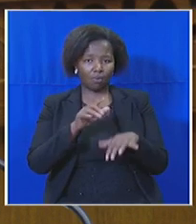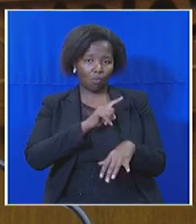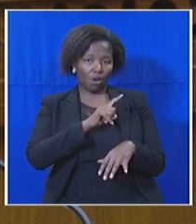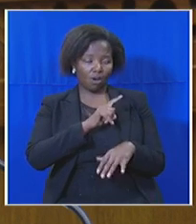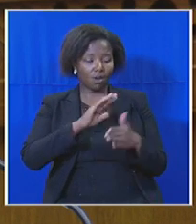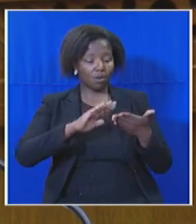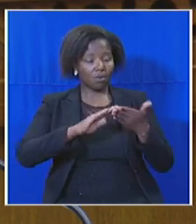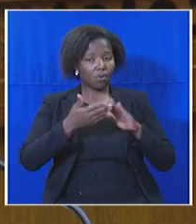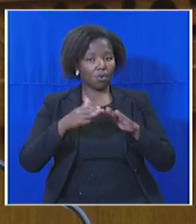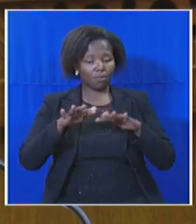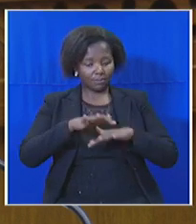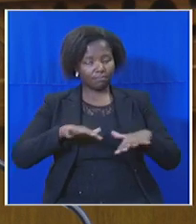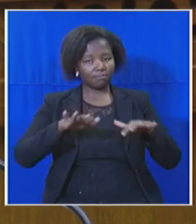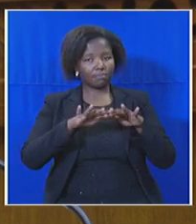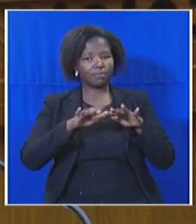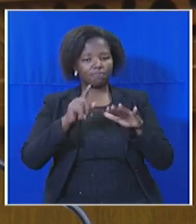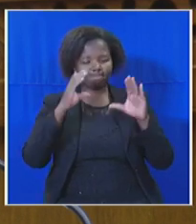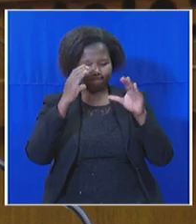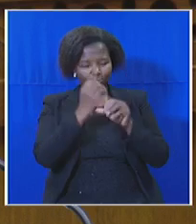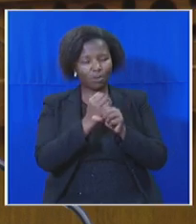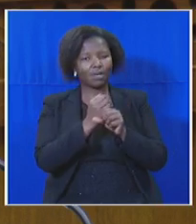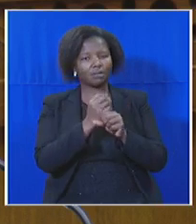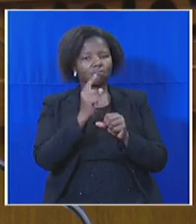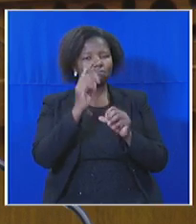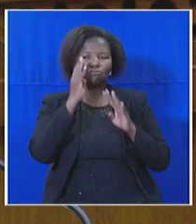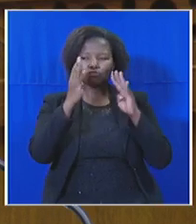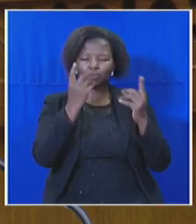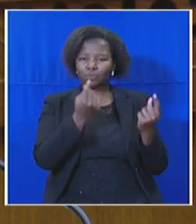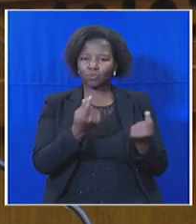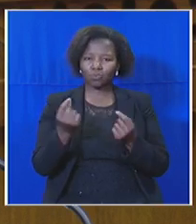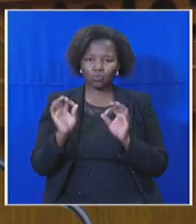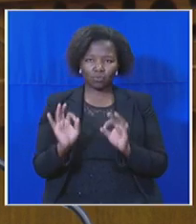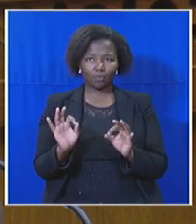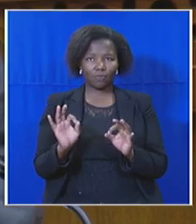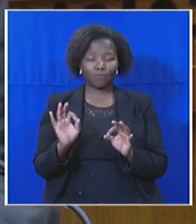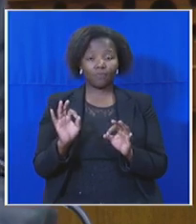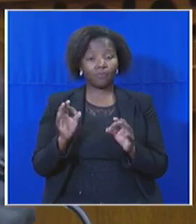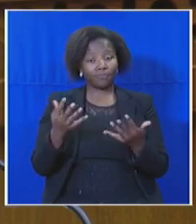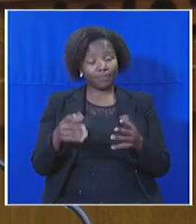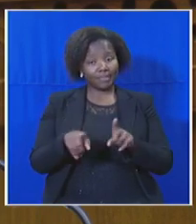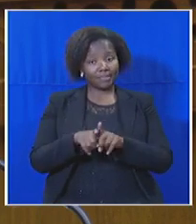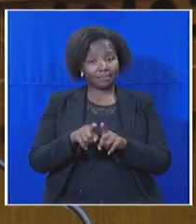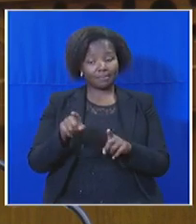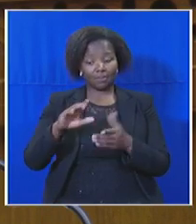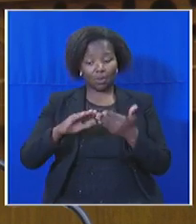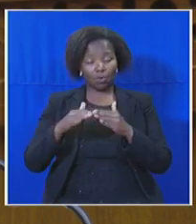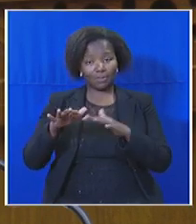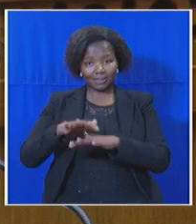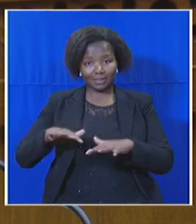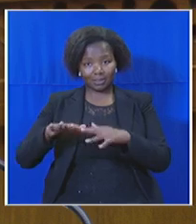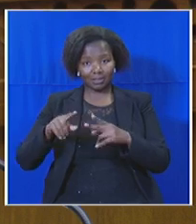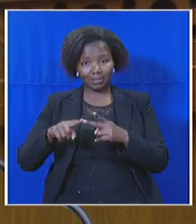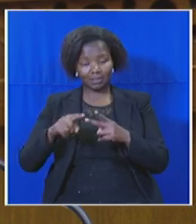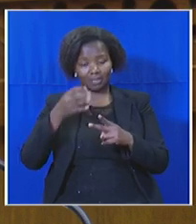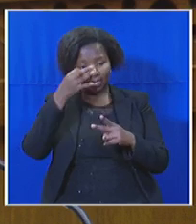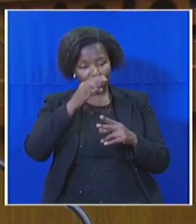its creative development endeavors. Accordingly, our society, together with its governance institutions, must